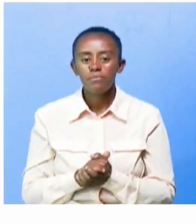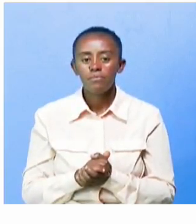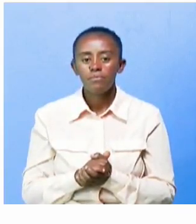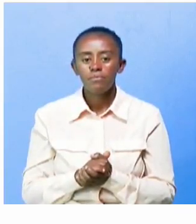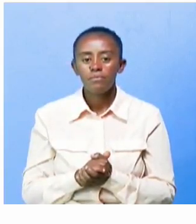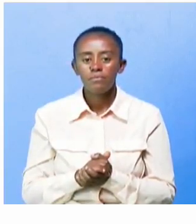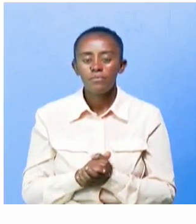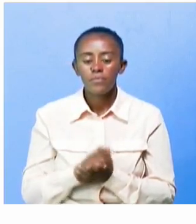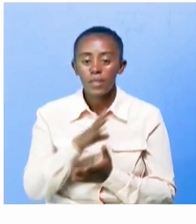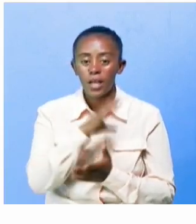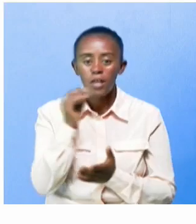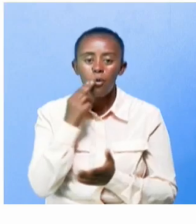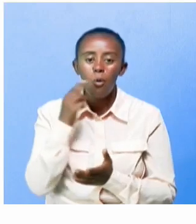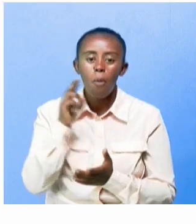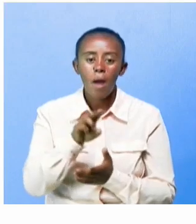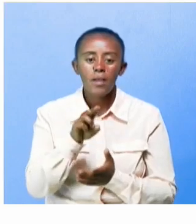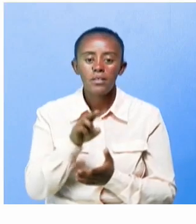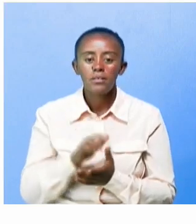and commands.